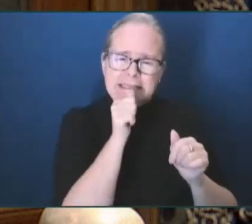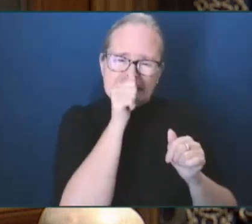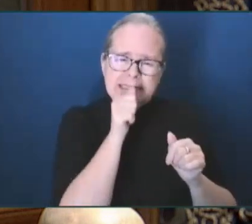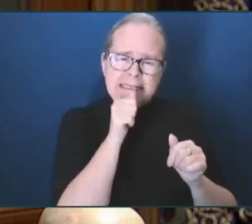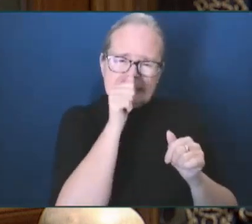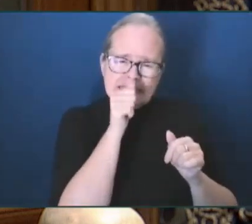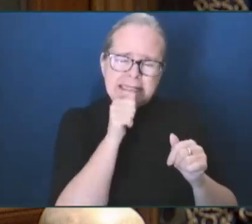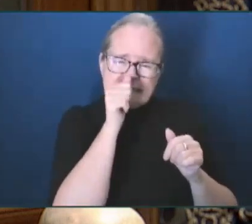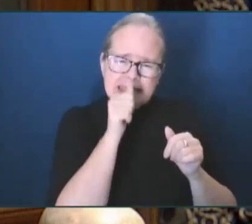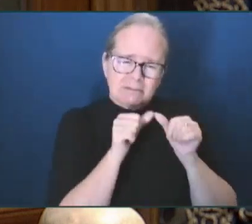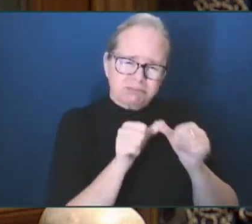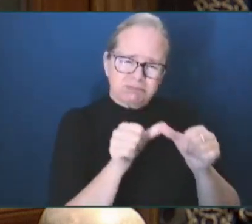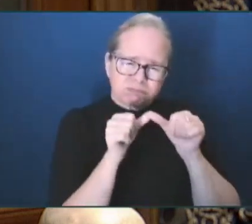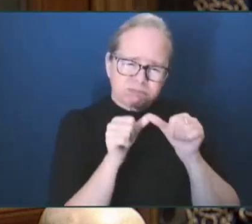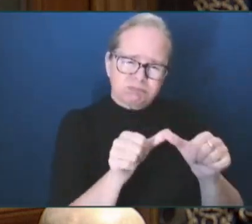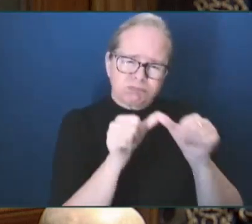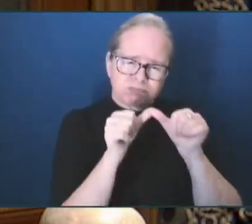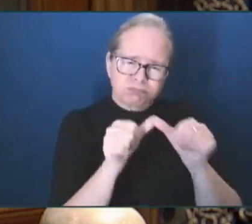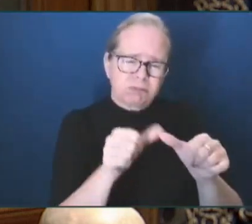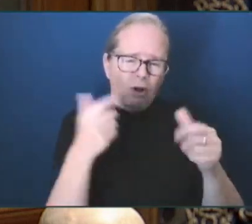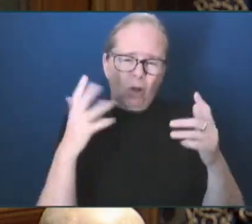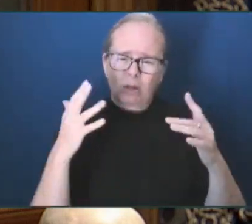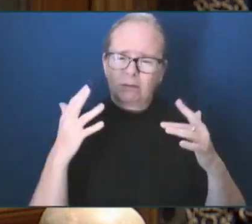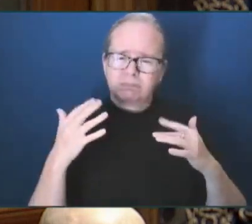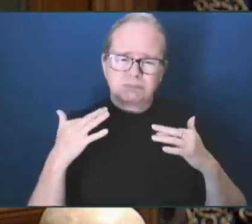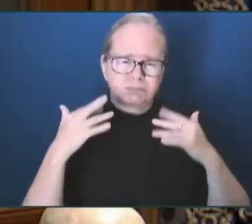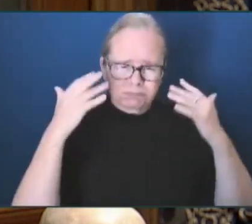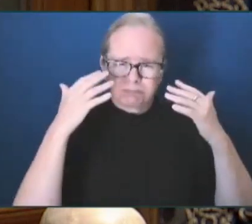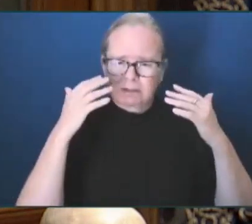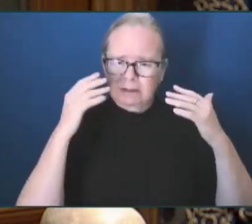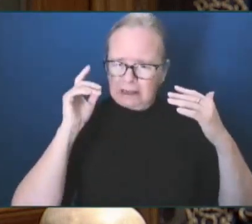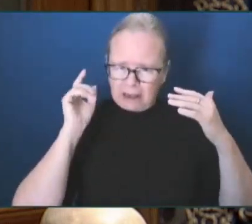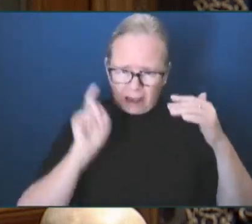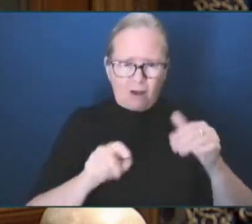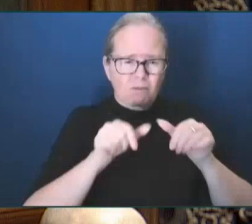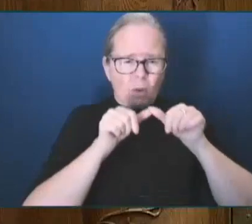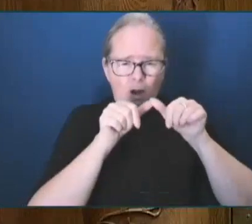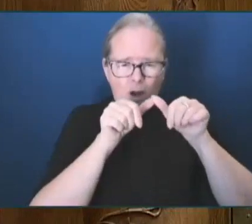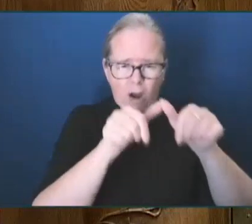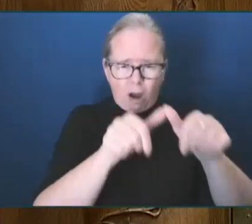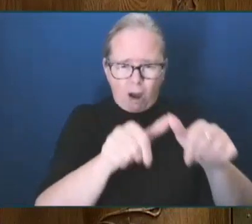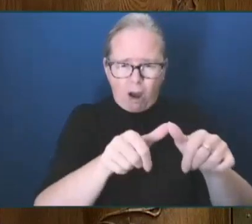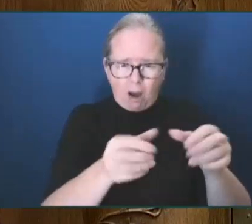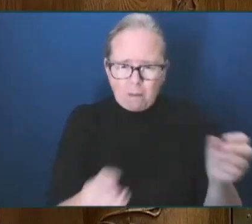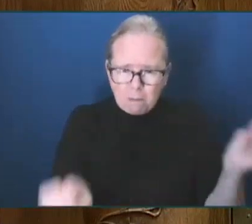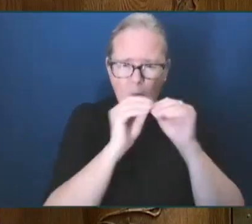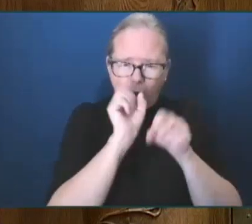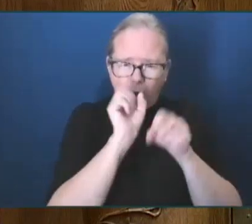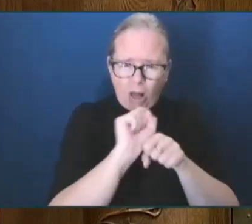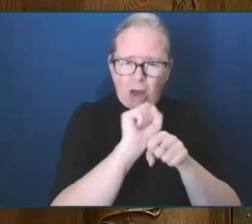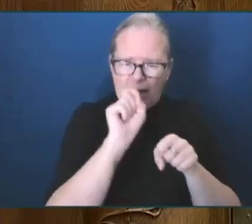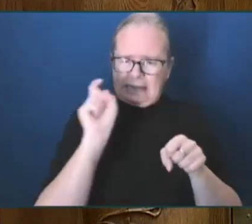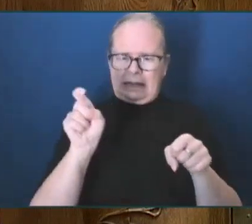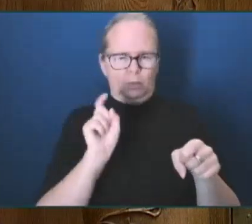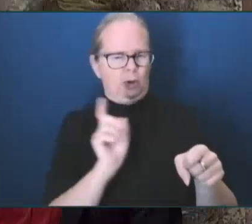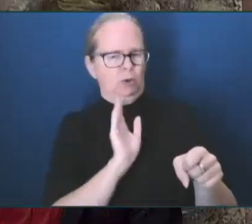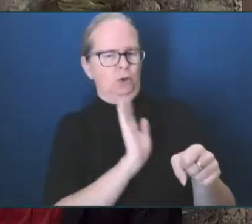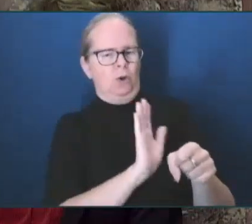parents whose children's surgeries have been cancelled? Minister of Health. Well, Honourable